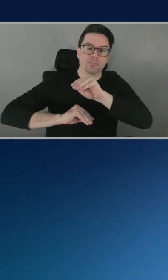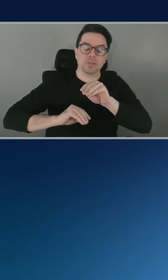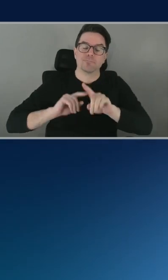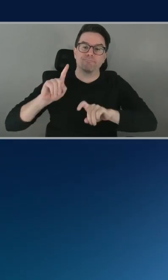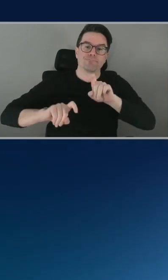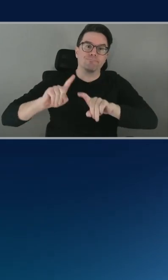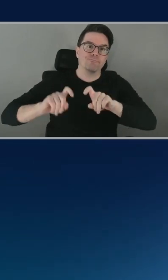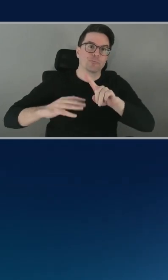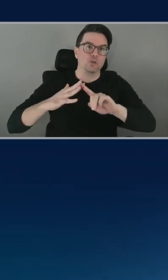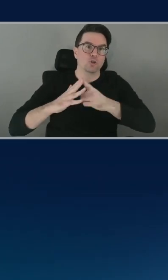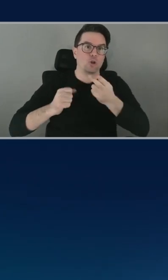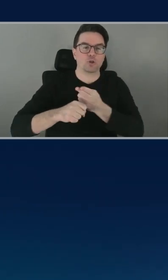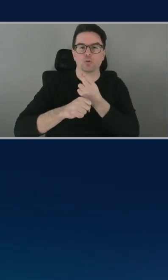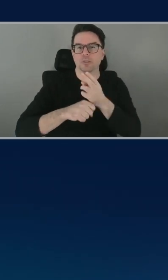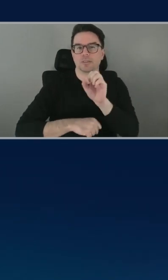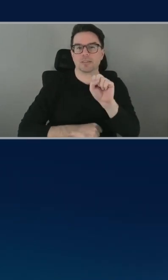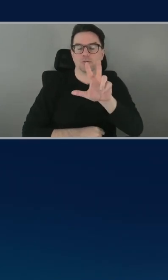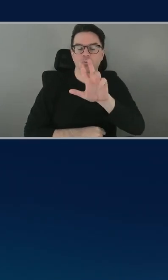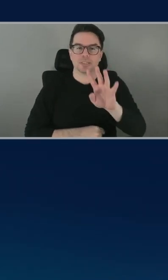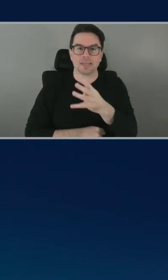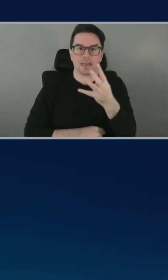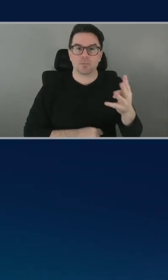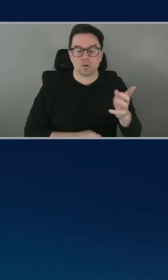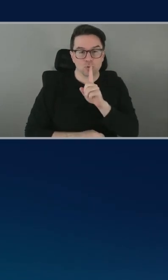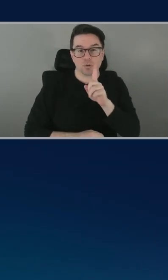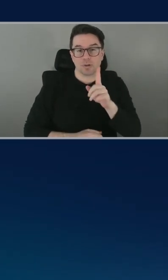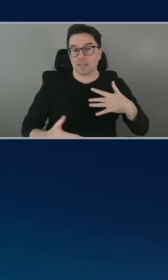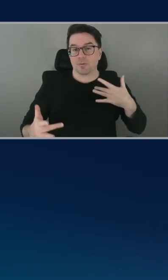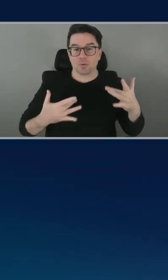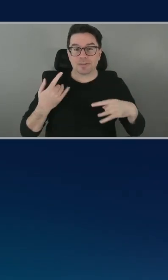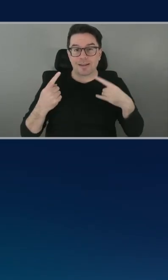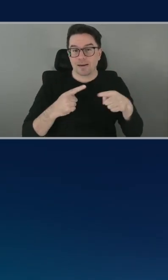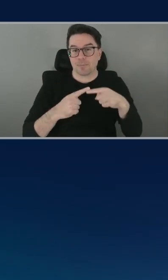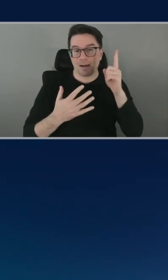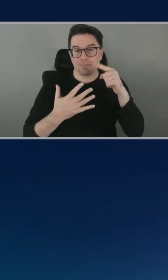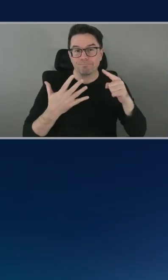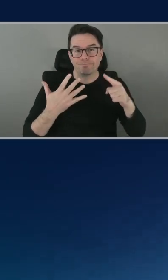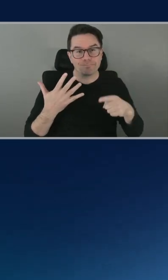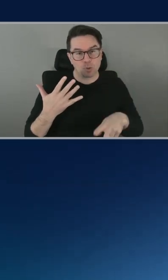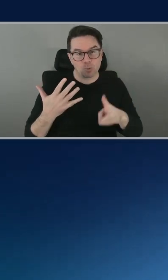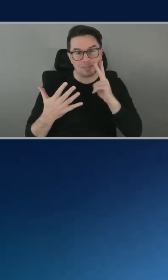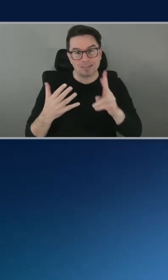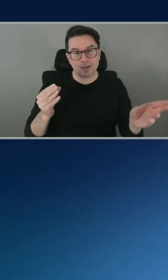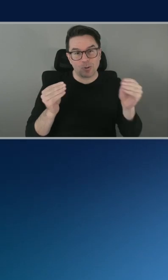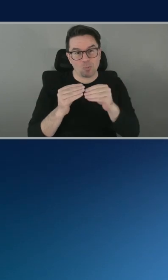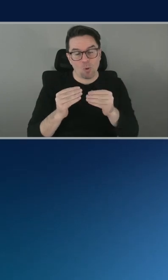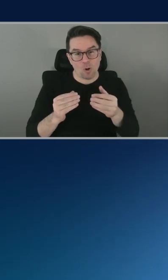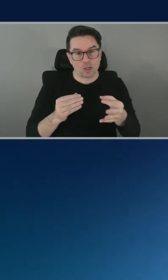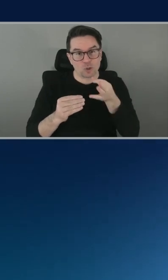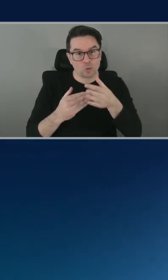So we're super excited about all of this, and you'll see a lot more of this coming. Yeah. Speaking of your